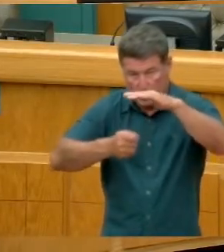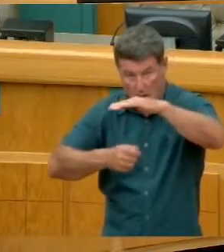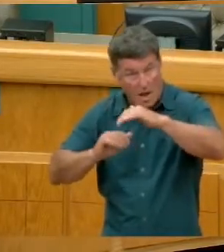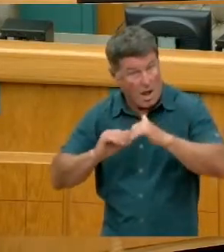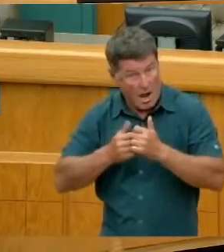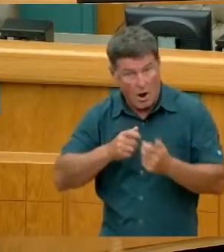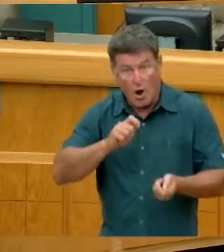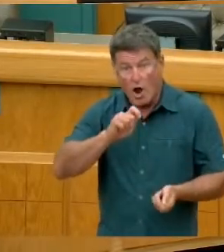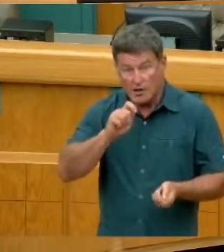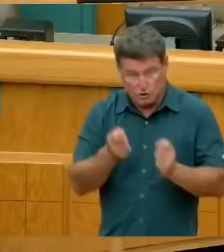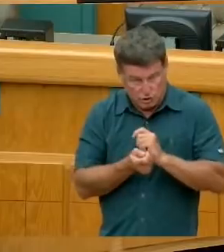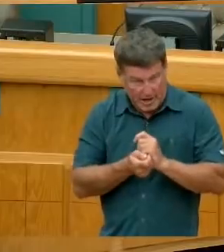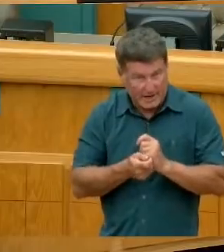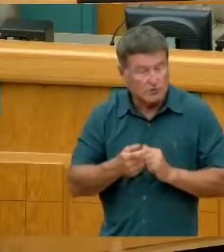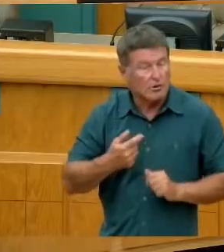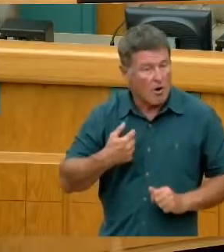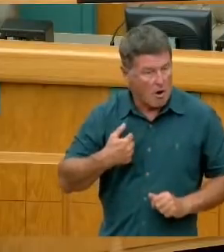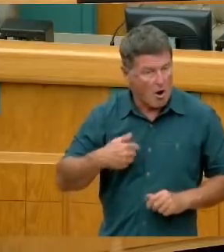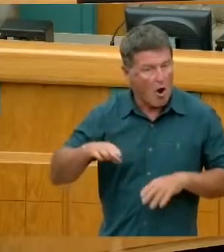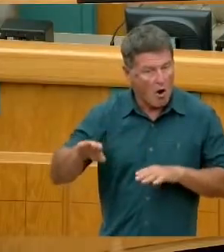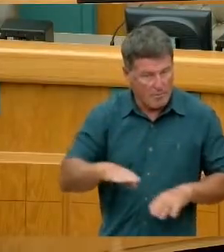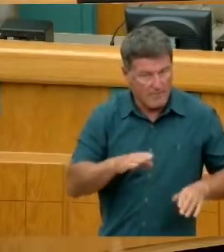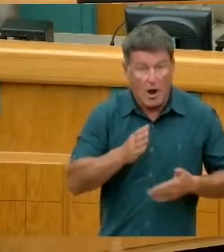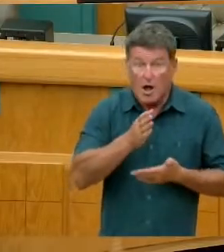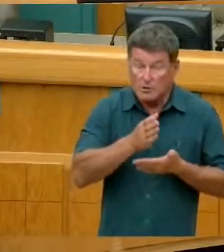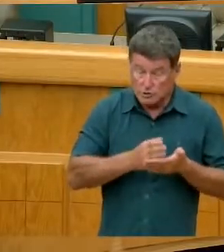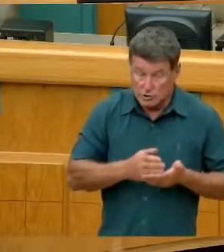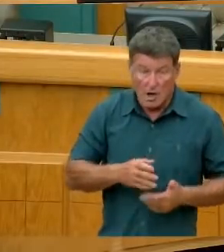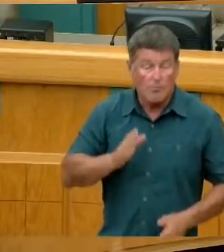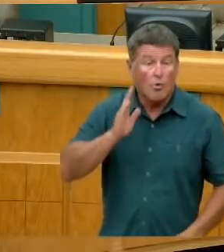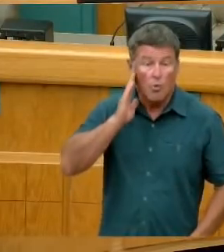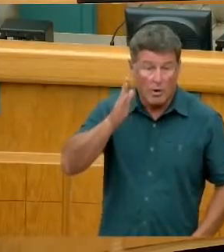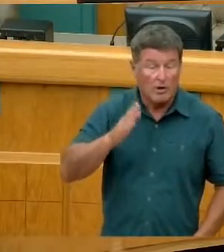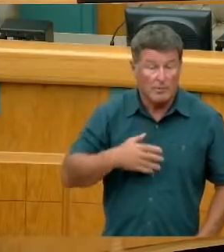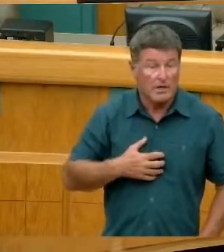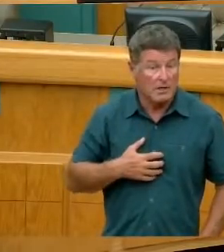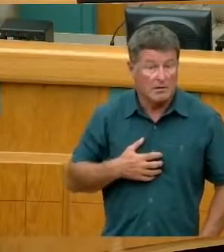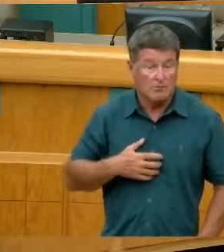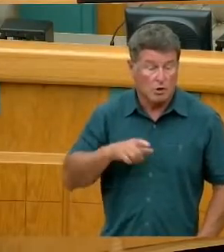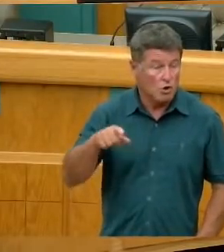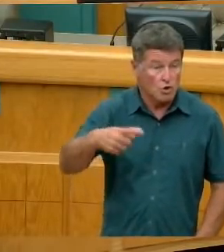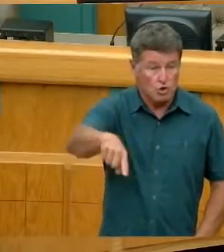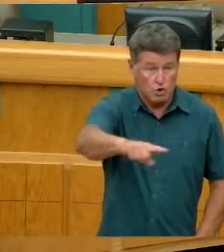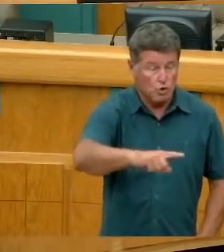by changing our actions. Some of them will be voluntary, and some of them are going to